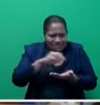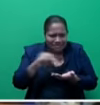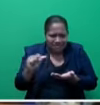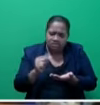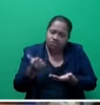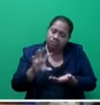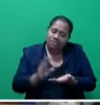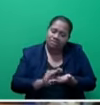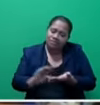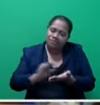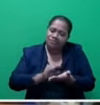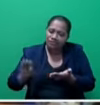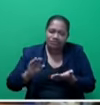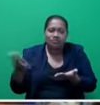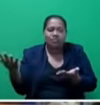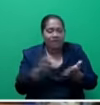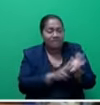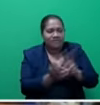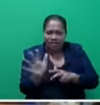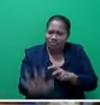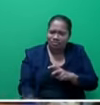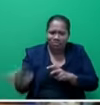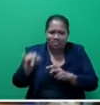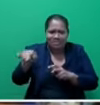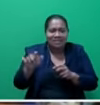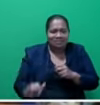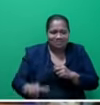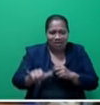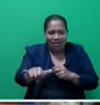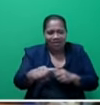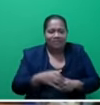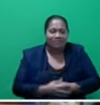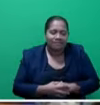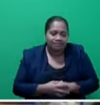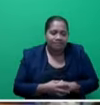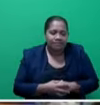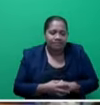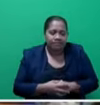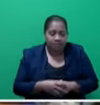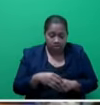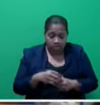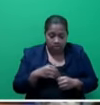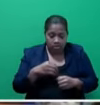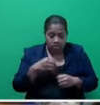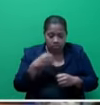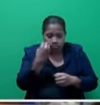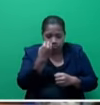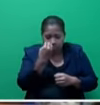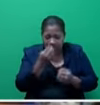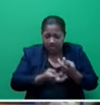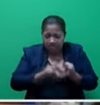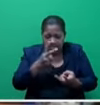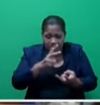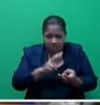Natawa, Najia, Gunu, Yangeta, and Nambukeru. The fruit tree seedlings include mango, avocado,